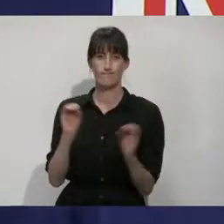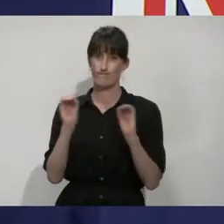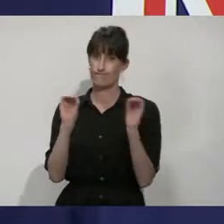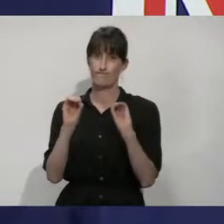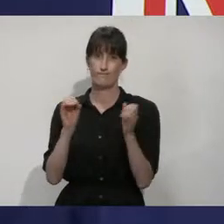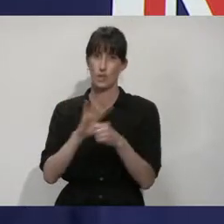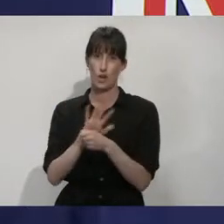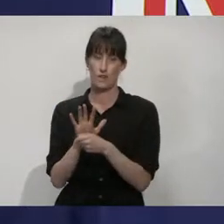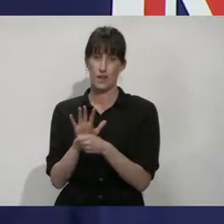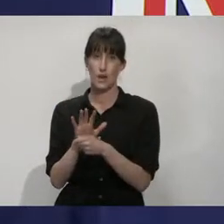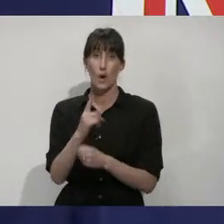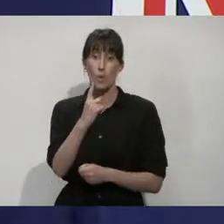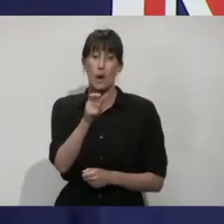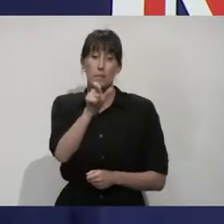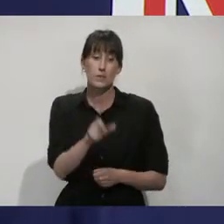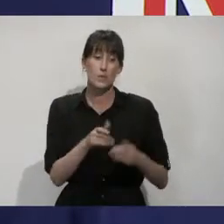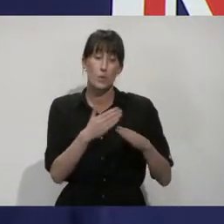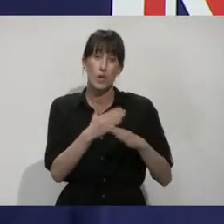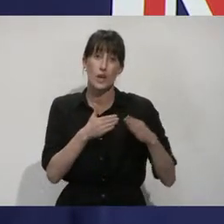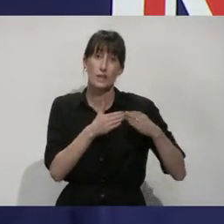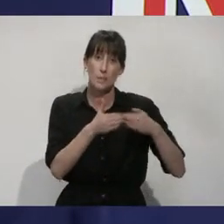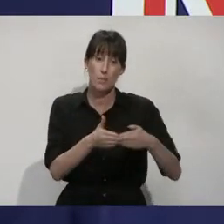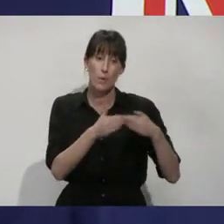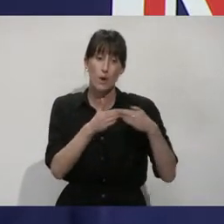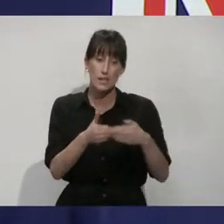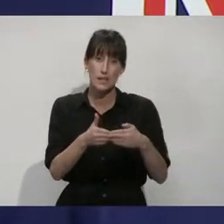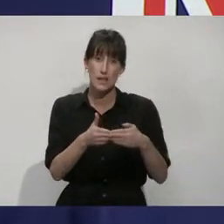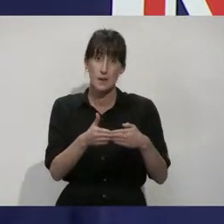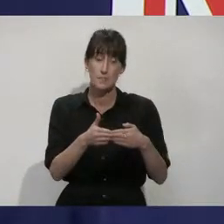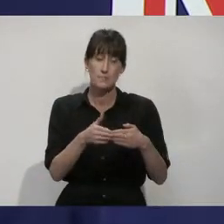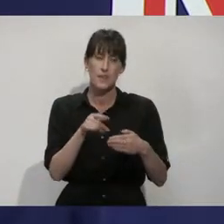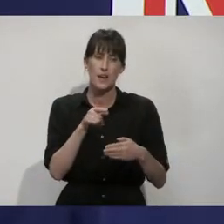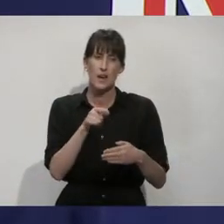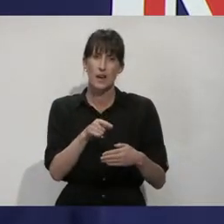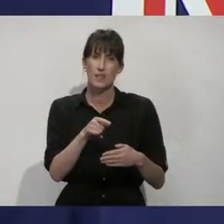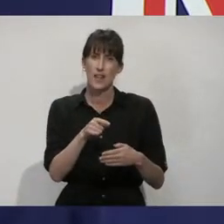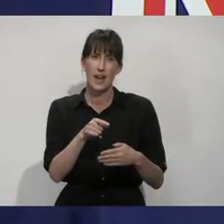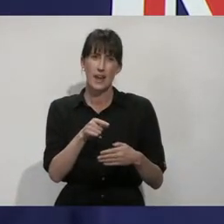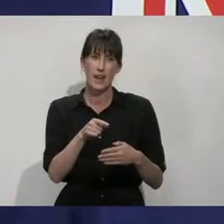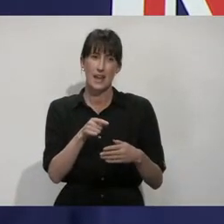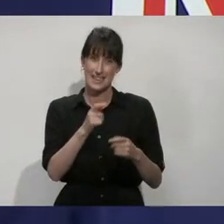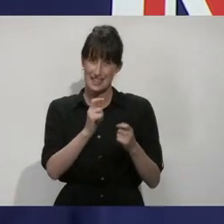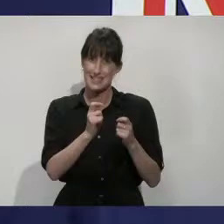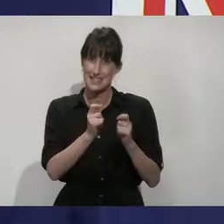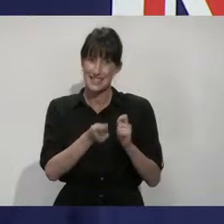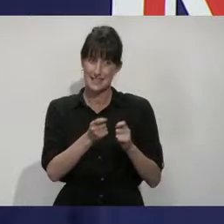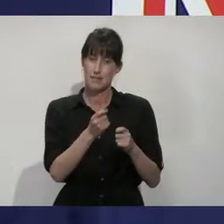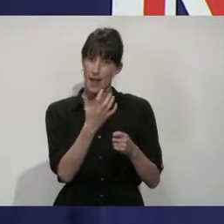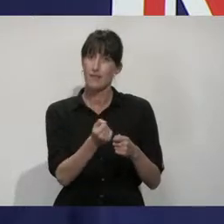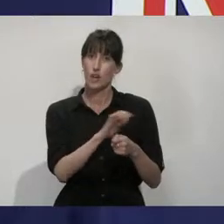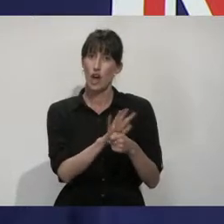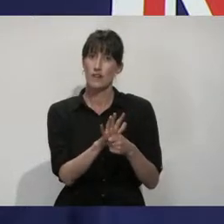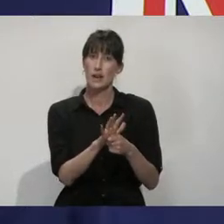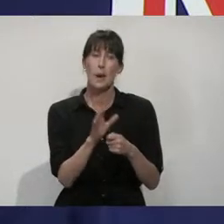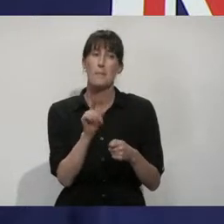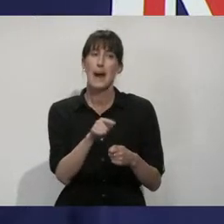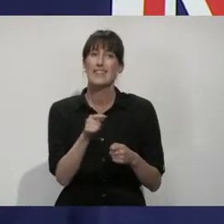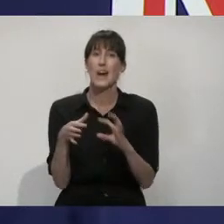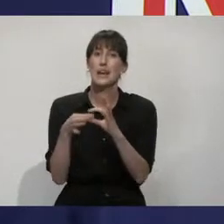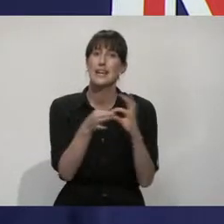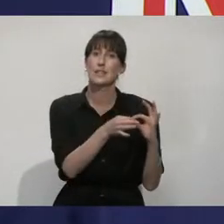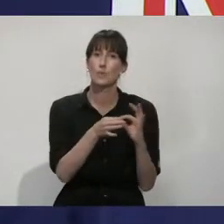positive. That was connected to the cluster, and they were identified through the cluster and not through that testing. Of